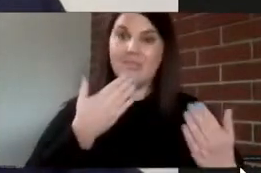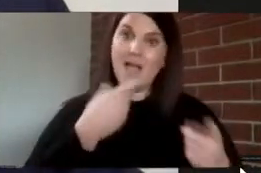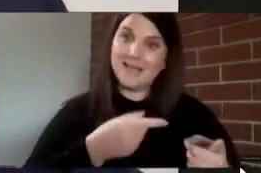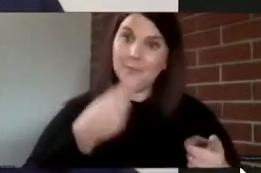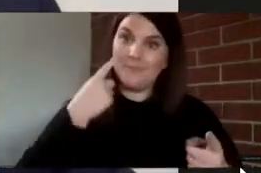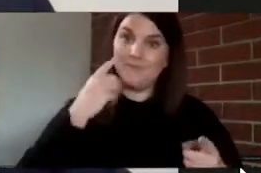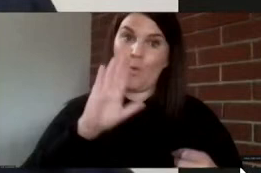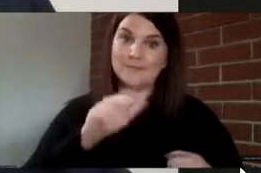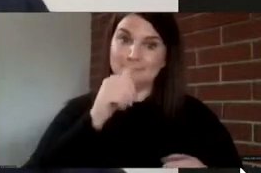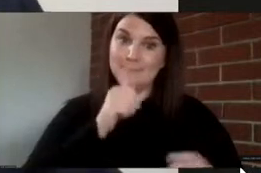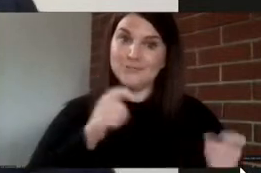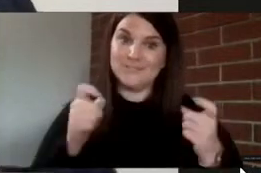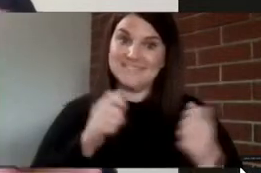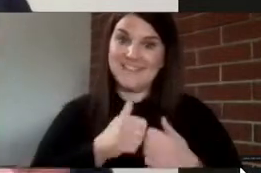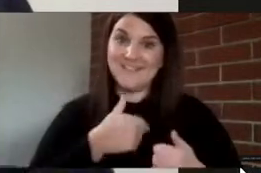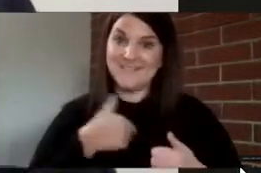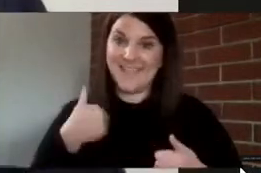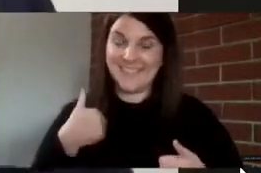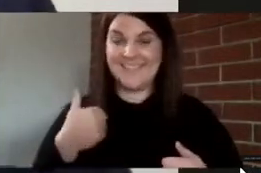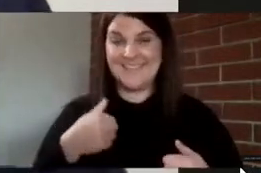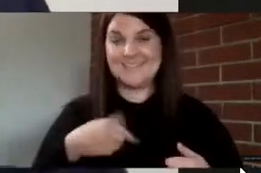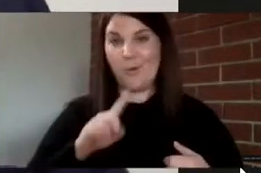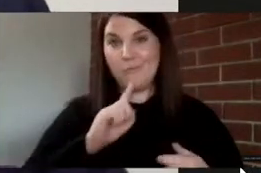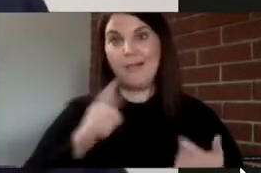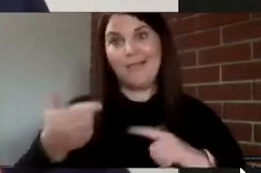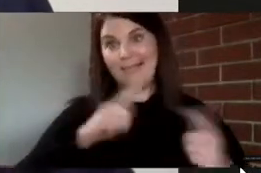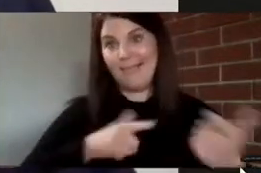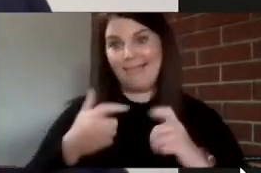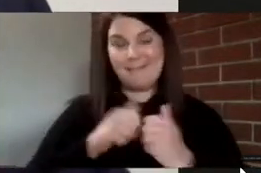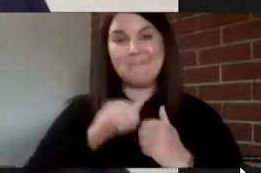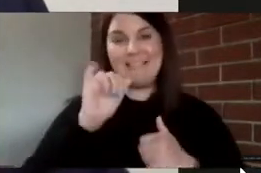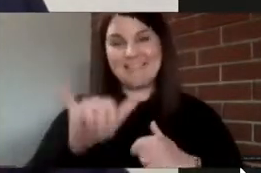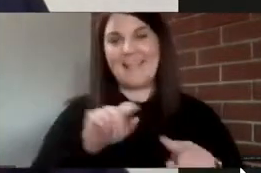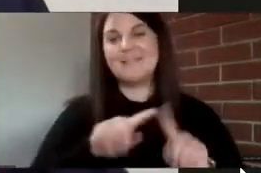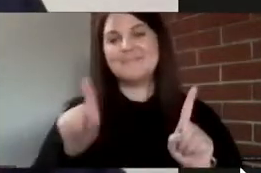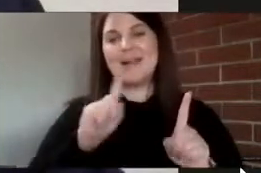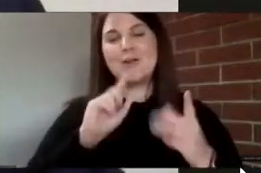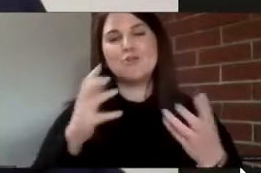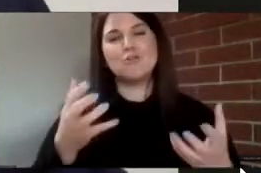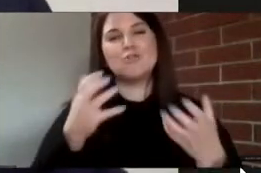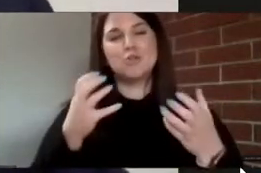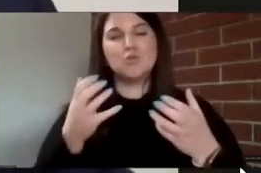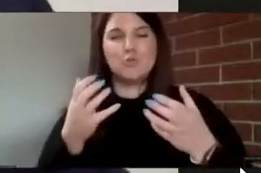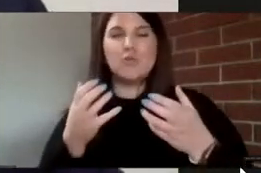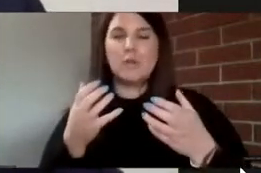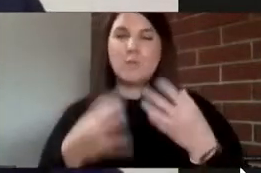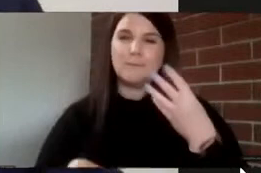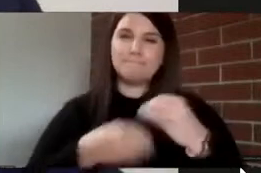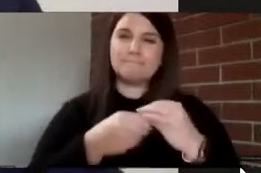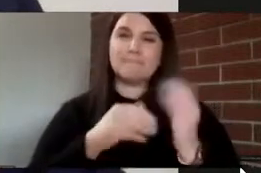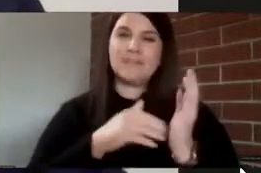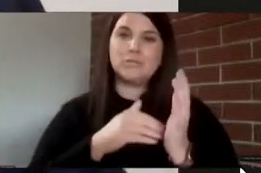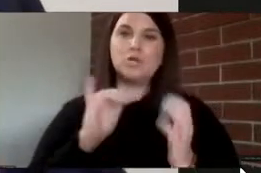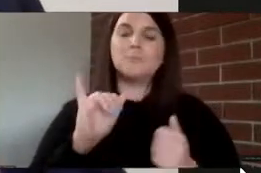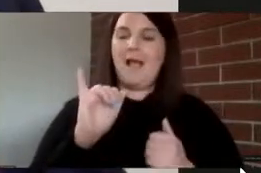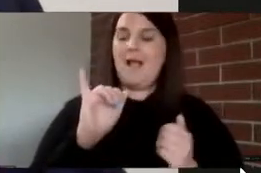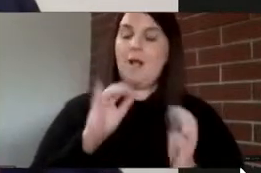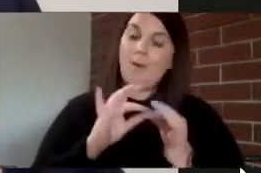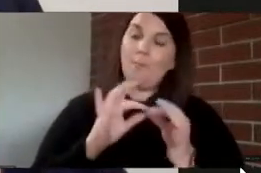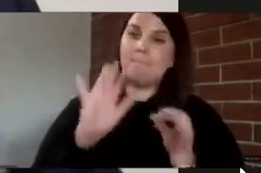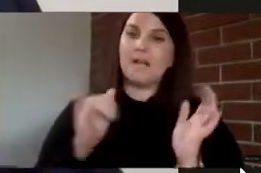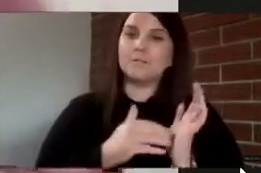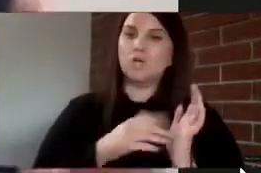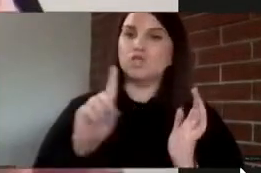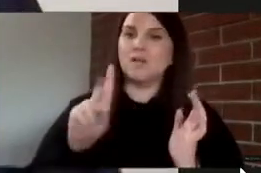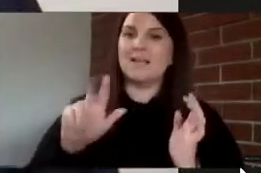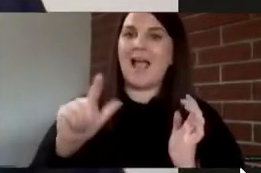dealing with us. We really went back and forth with this. But I just really want to endorse the comment by Dr. Khaldun